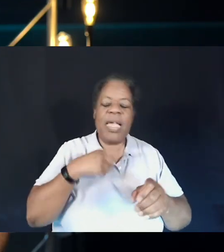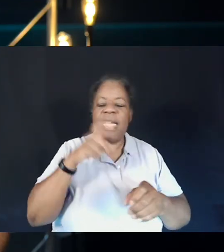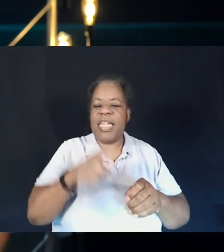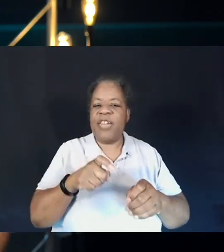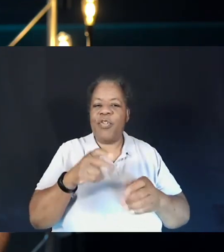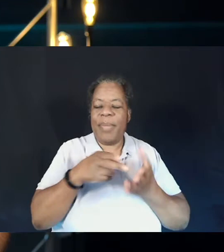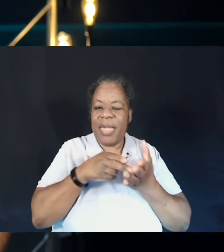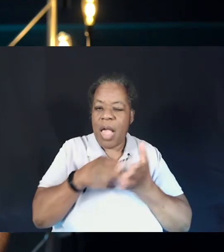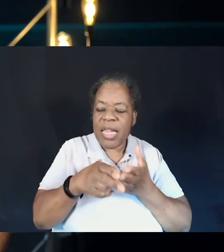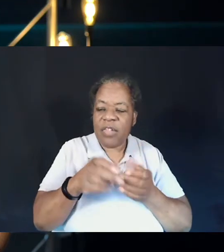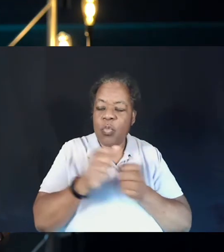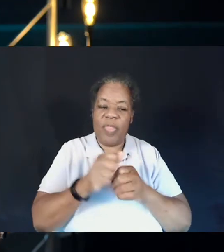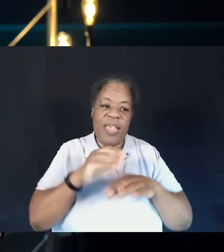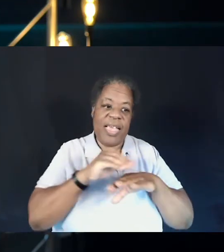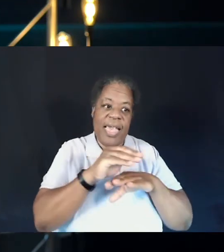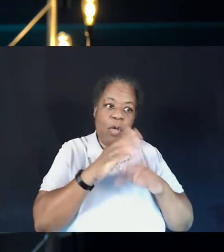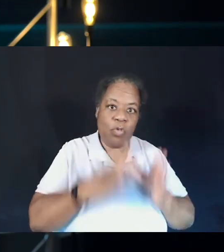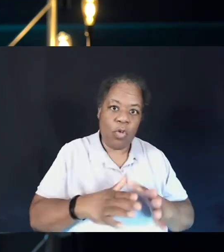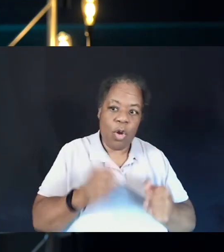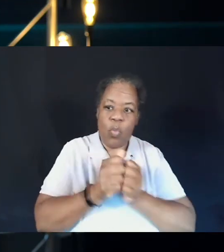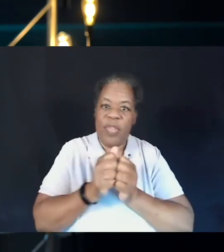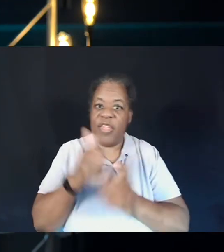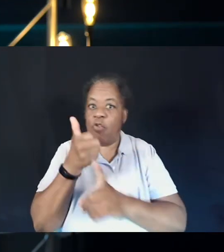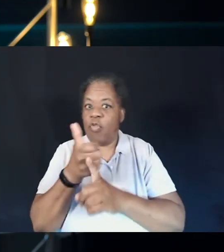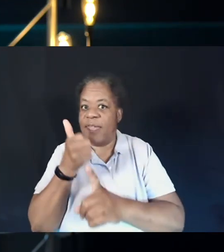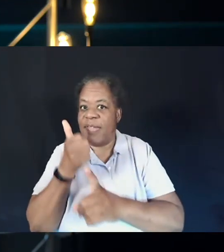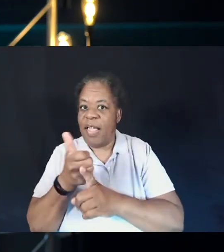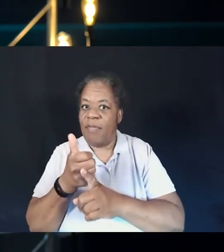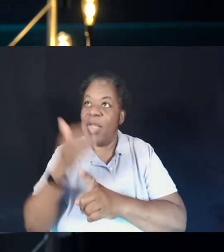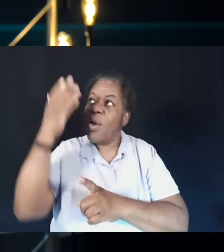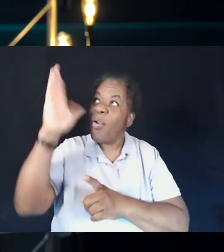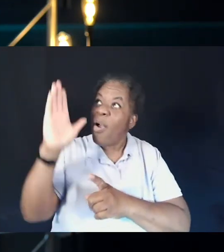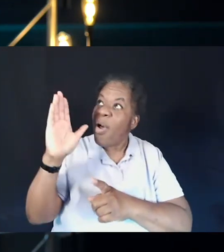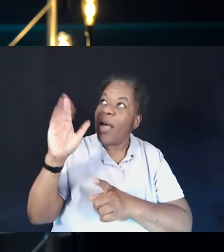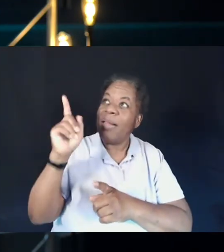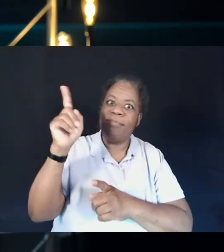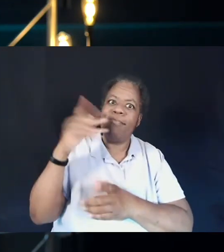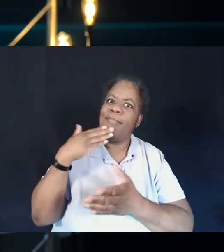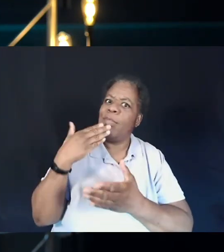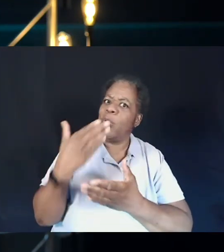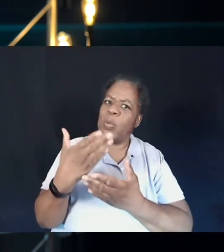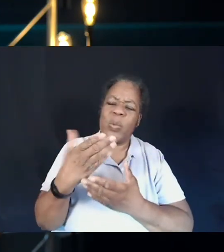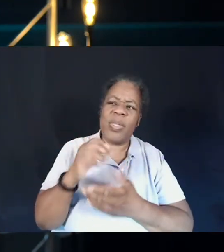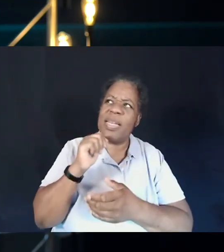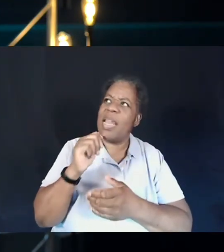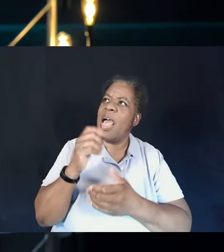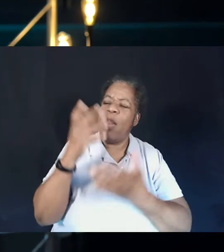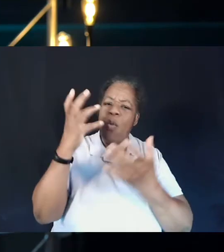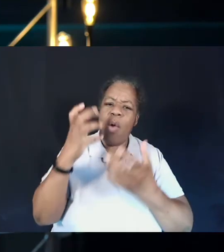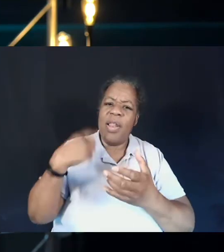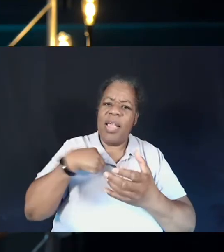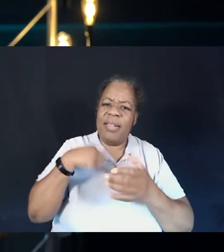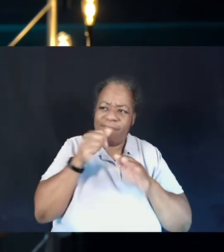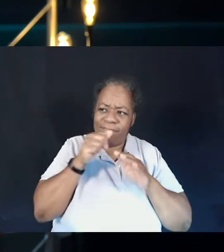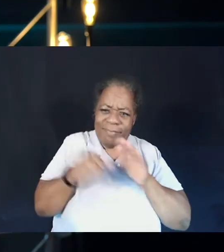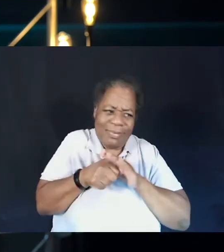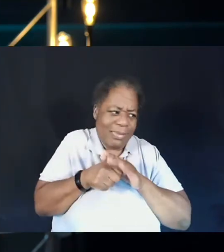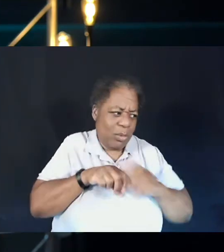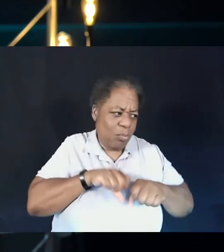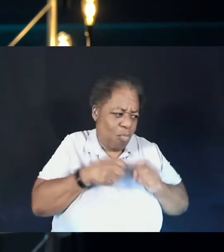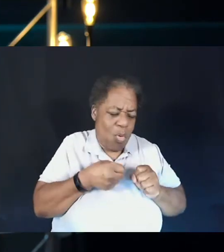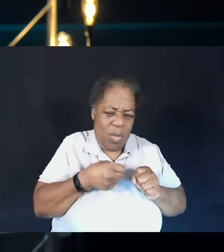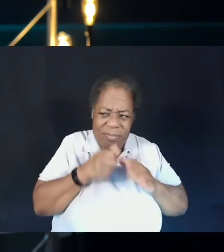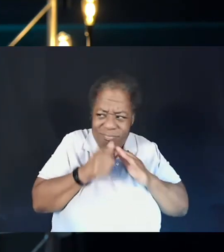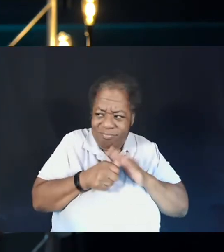yourself. Now, God in his goodness, he does not want us to stay hidden. He doesn't want us to stay in our brokenness. So we can't